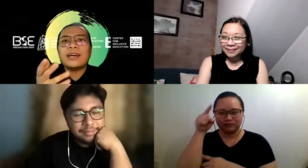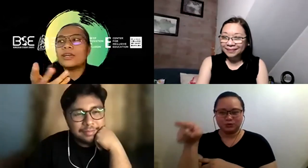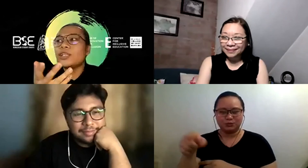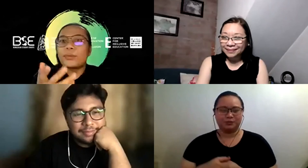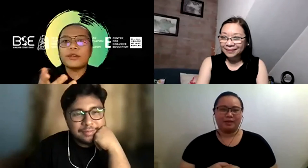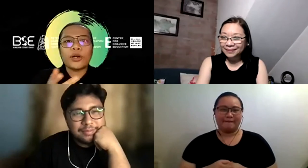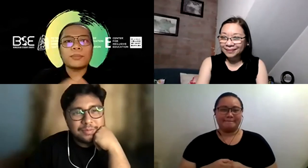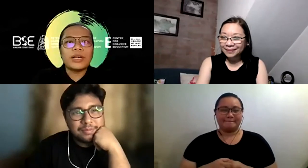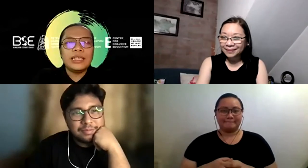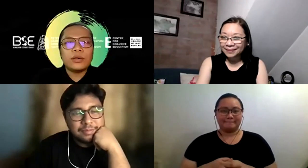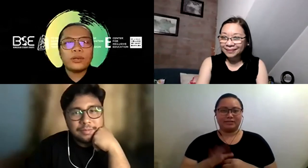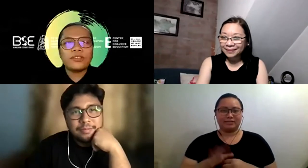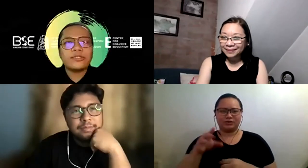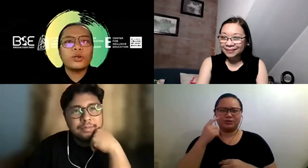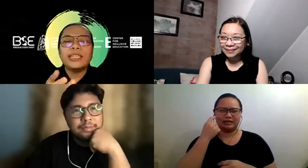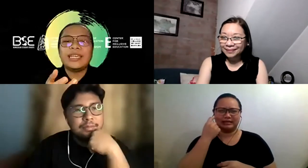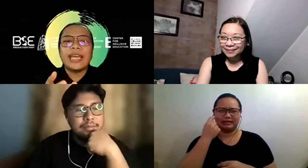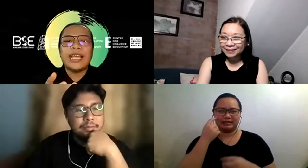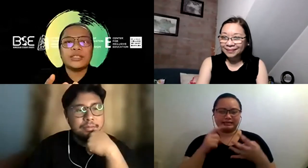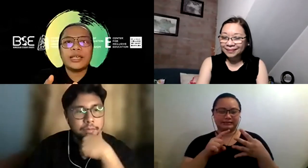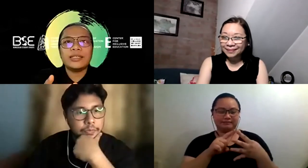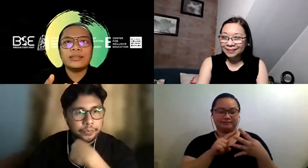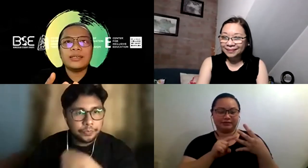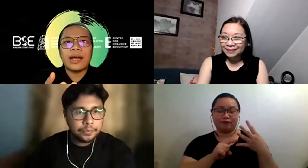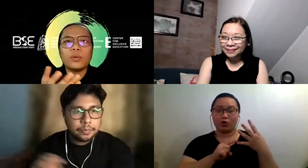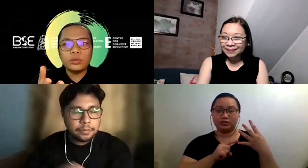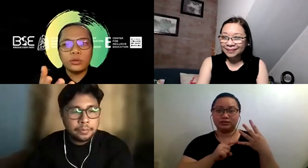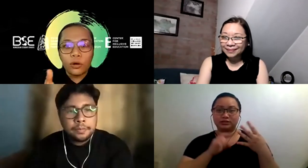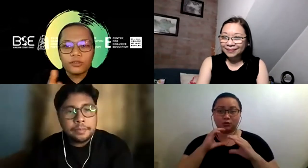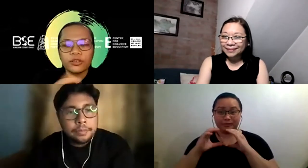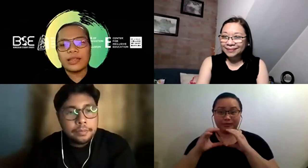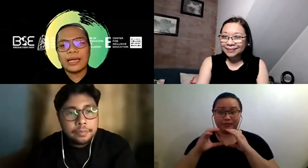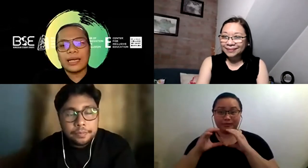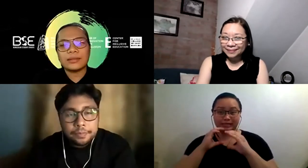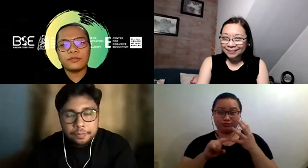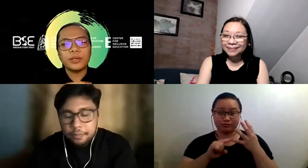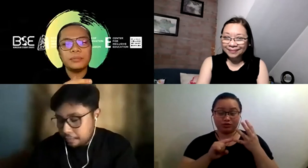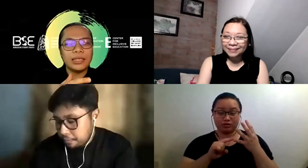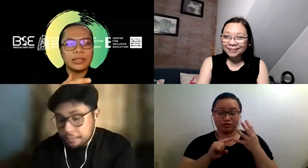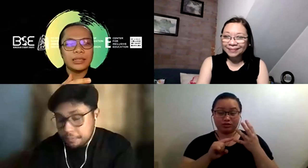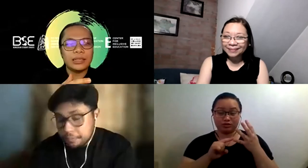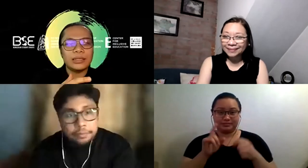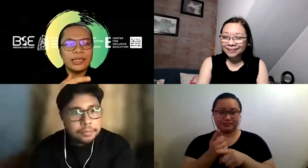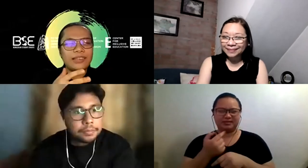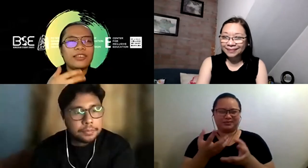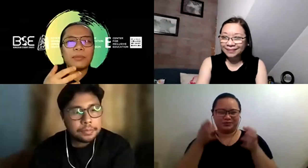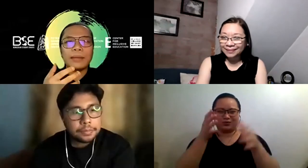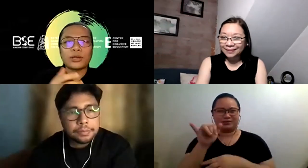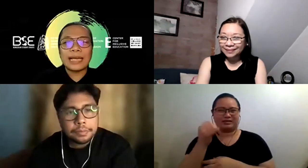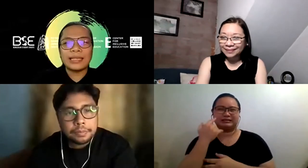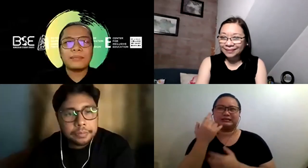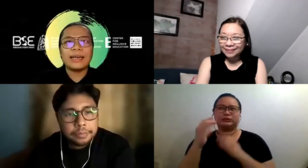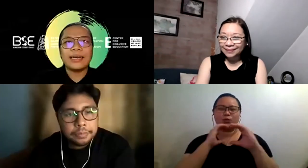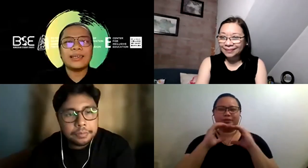Ang number 4 mo kanina was communication and I want to focus on that. For me, isa yun sa mga